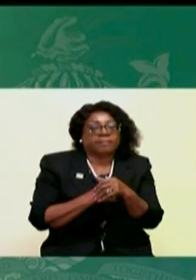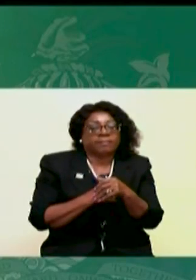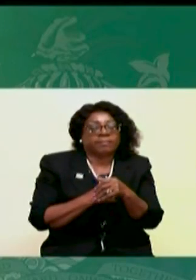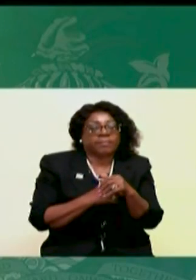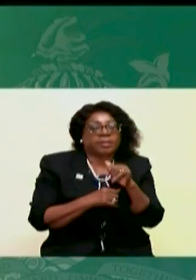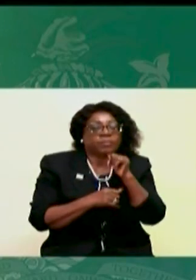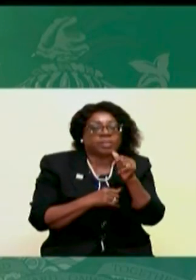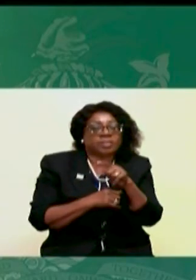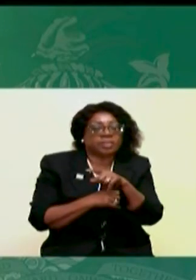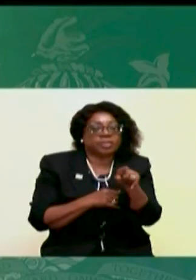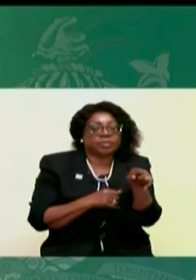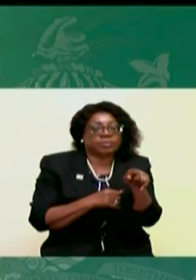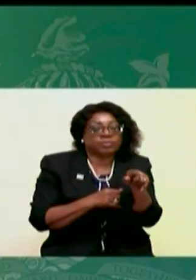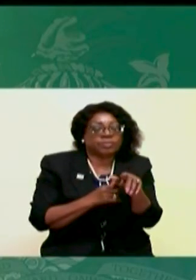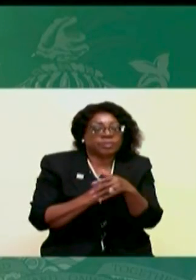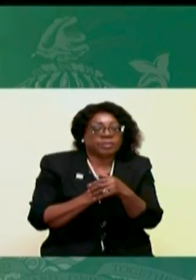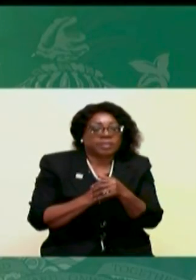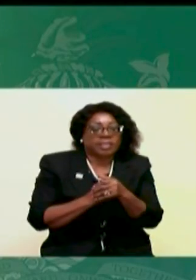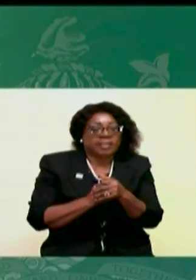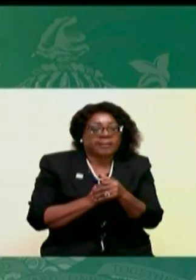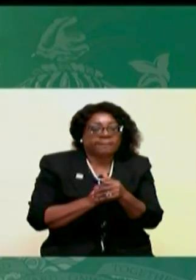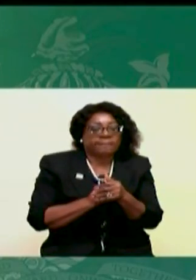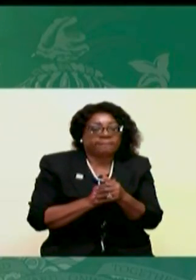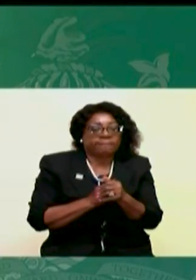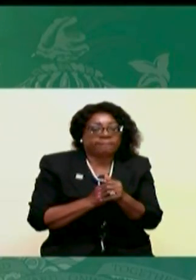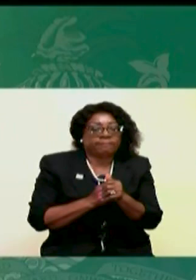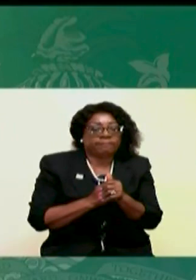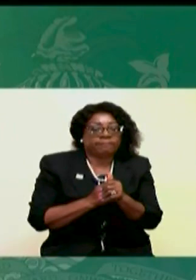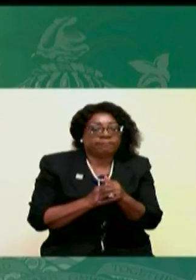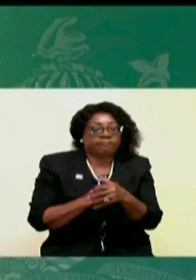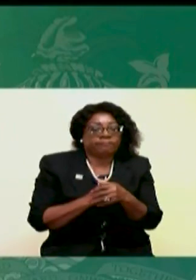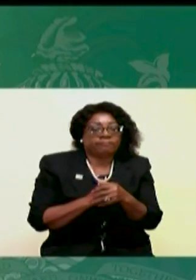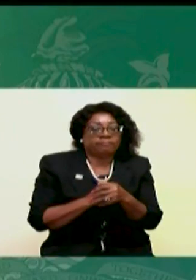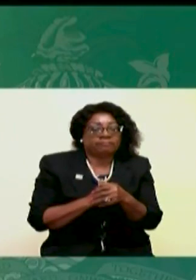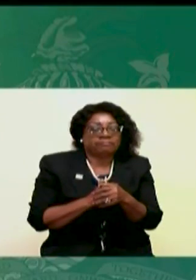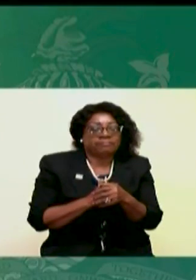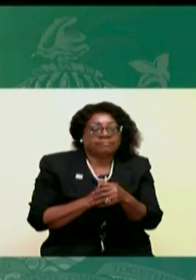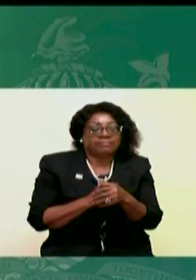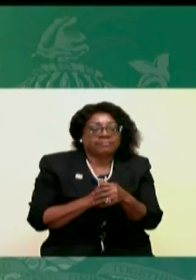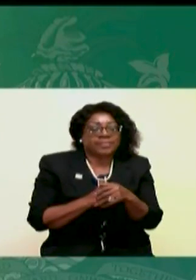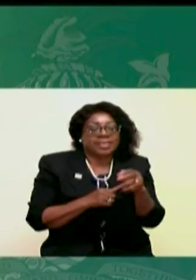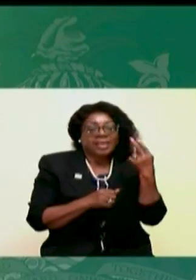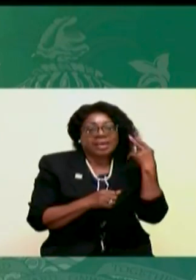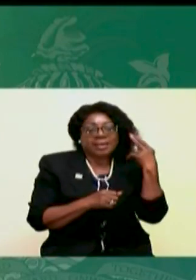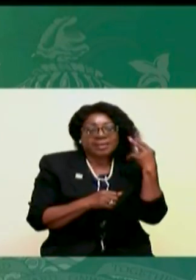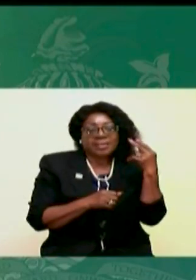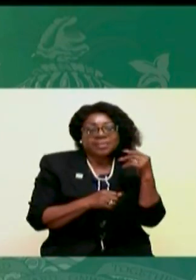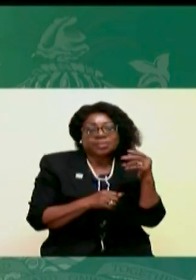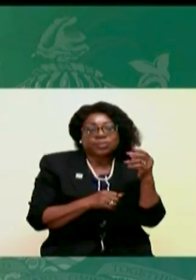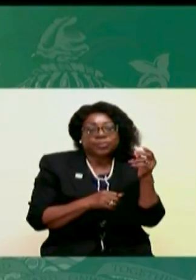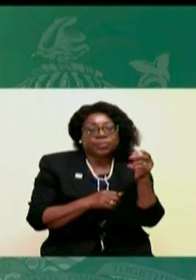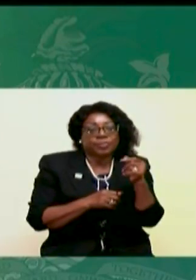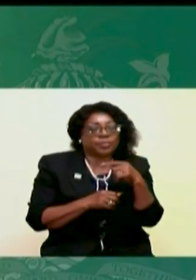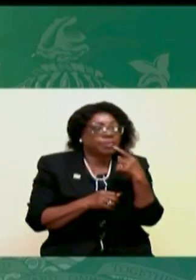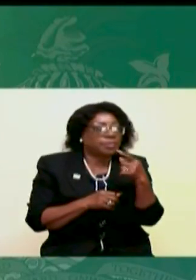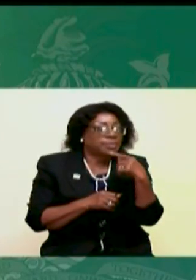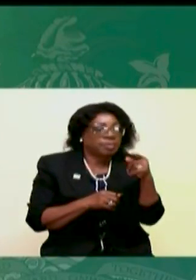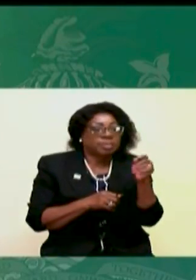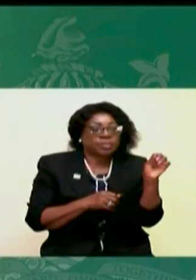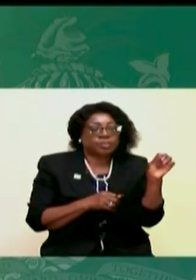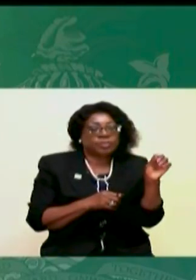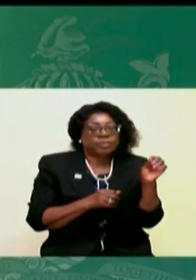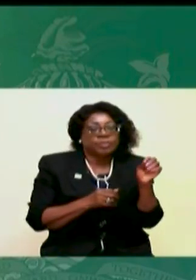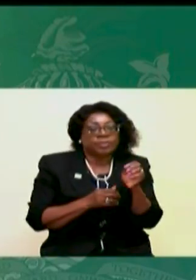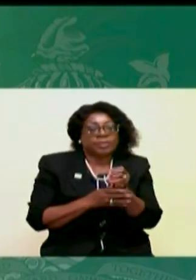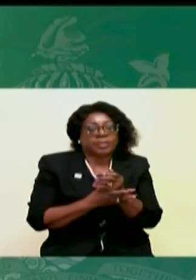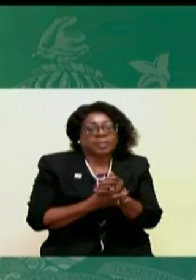you. It wasn't you. It wasn't you. It wasn't you. I heard you quote Shaggy yesterday. It wasn't you. We